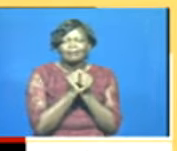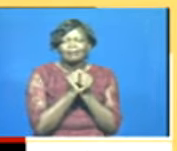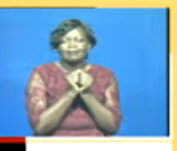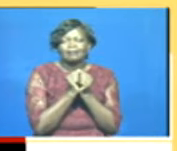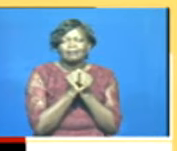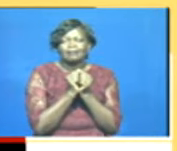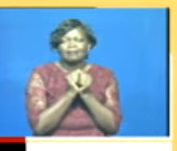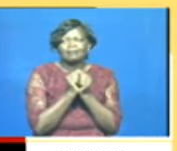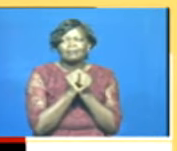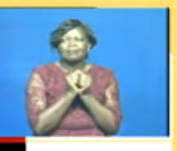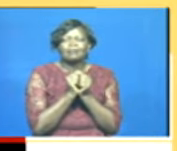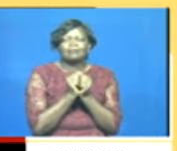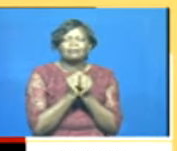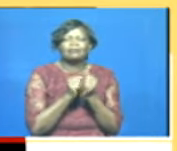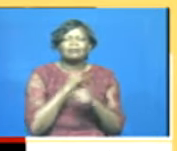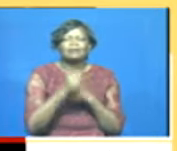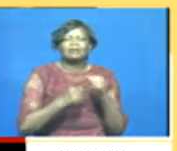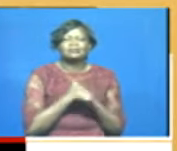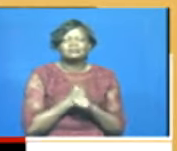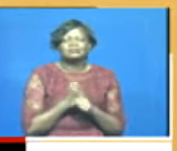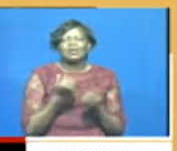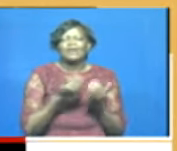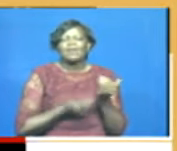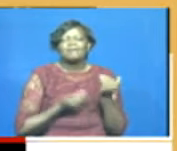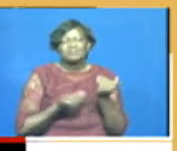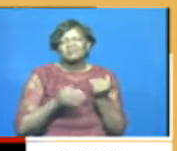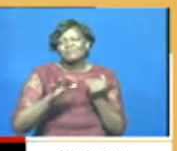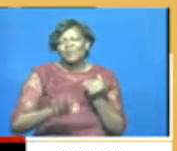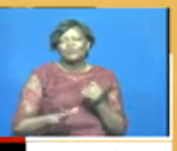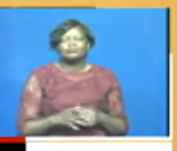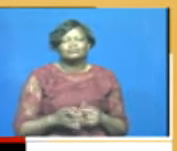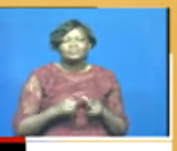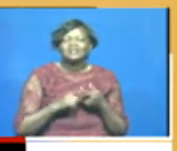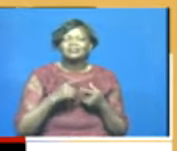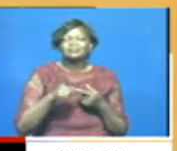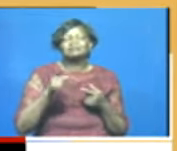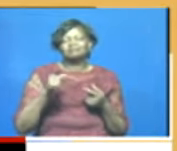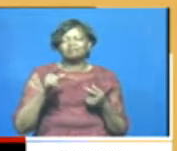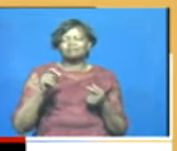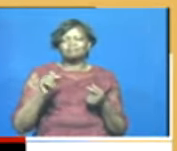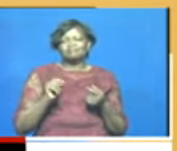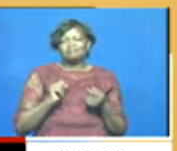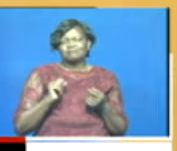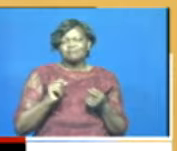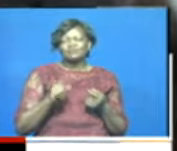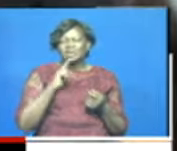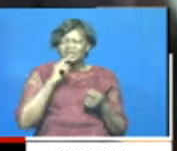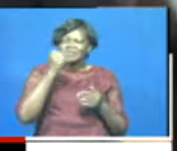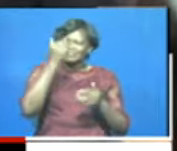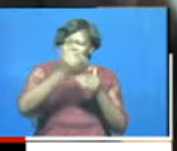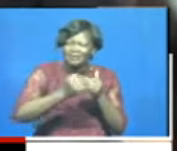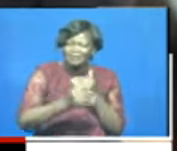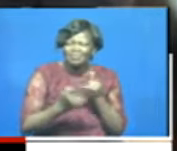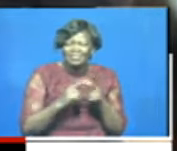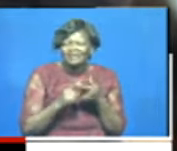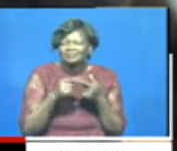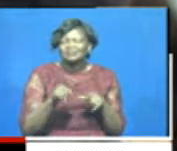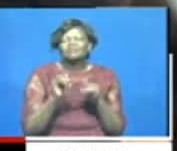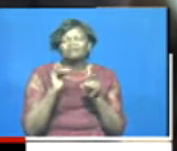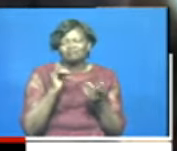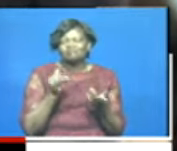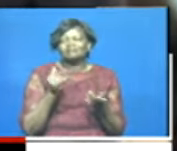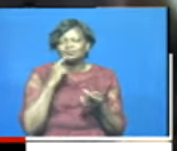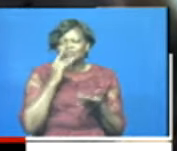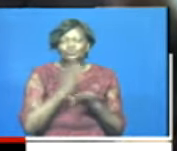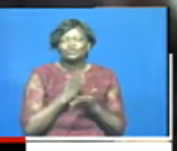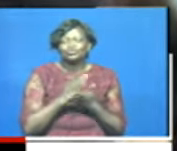She was a child of tender age. The minor also positively identified the suspect as a next-door neighbor, further implicating him in the crime. Otieno